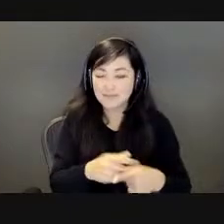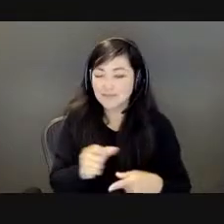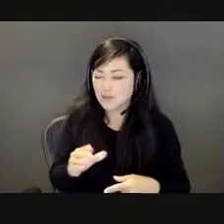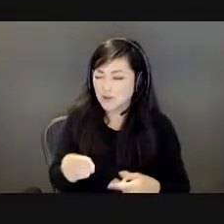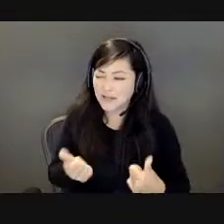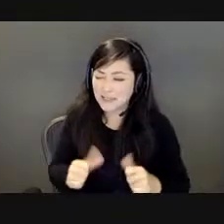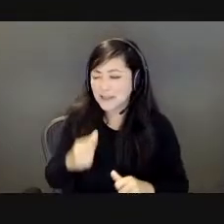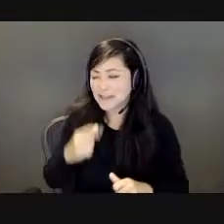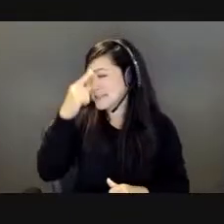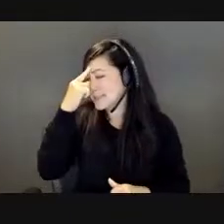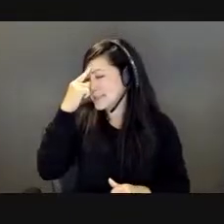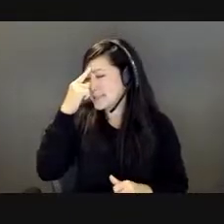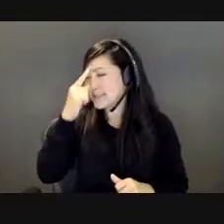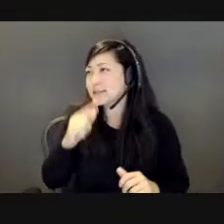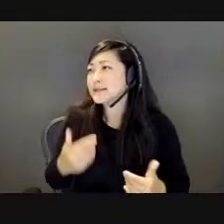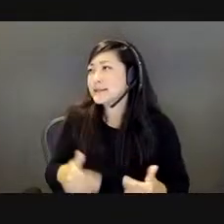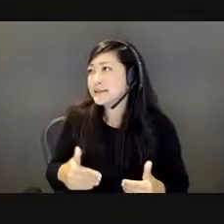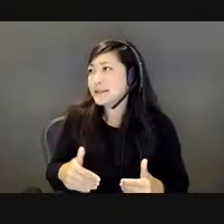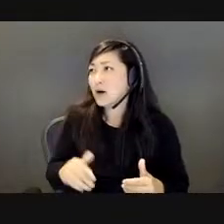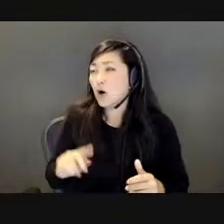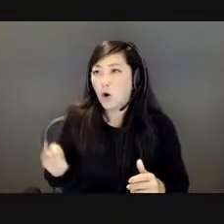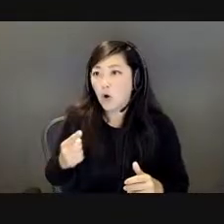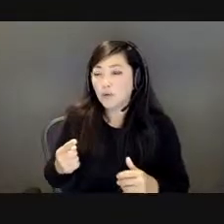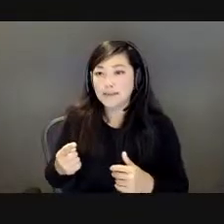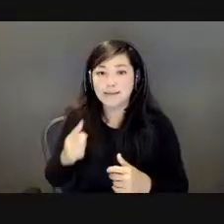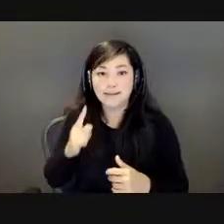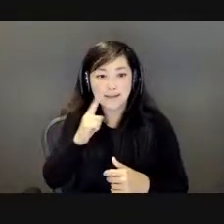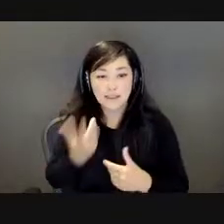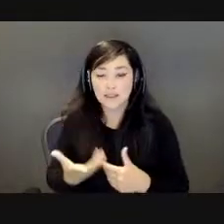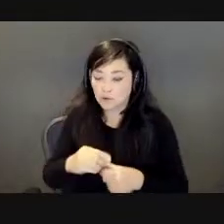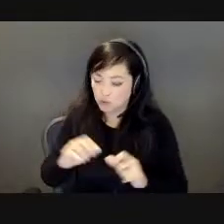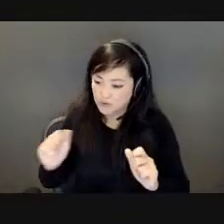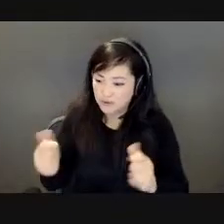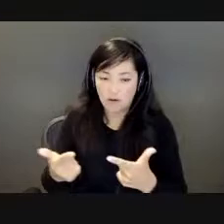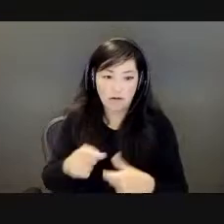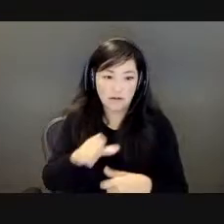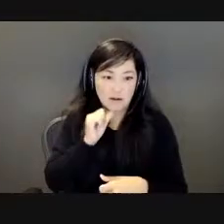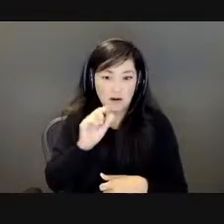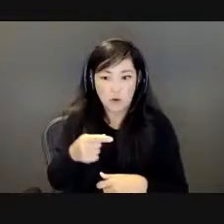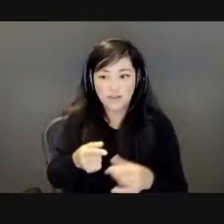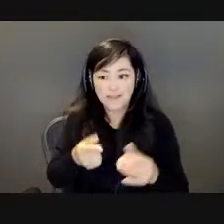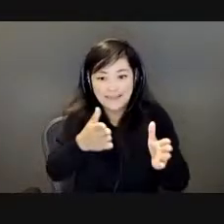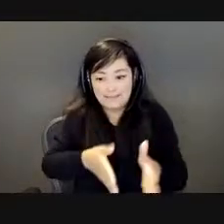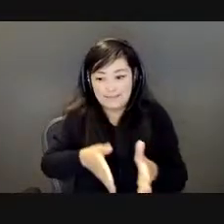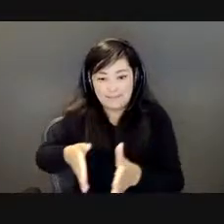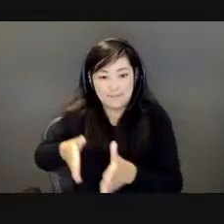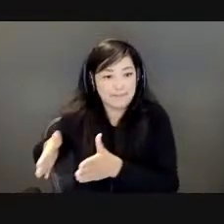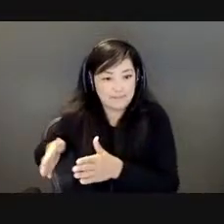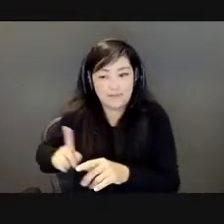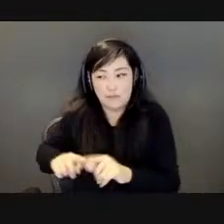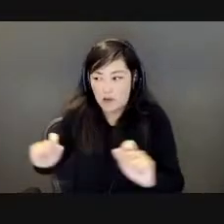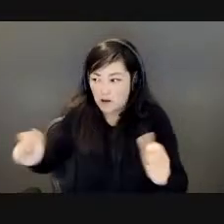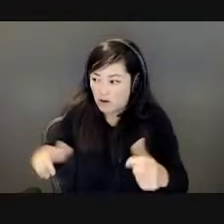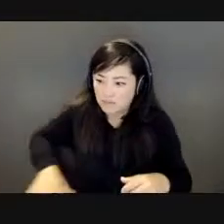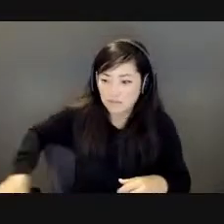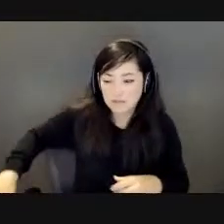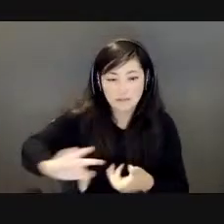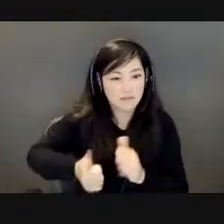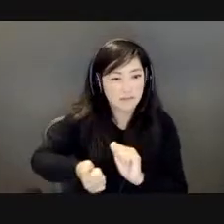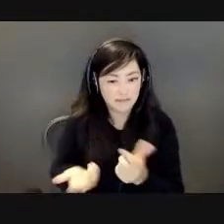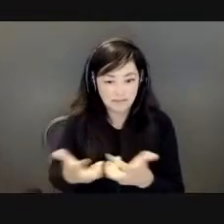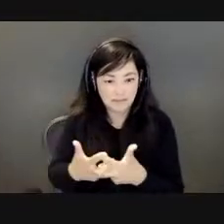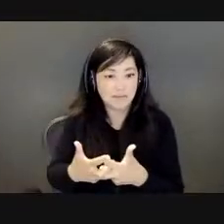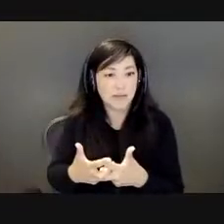I guess always thinking outside the box at times. Yeah. And it sounds like you're talking, what I'm